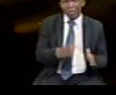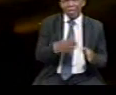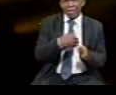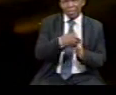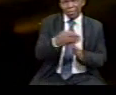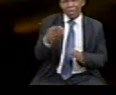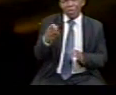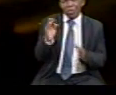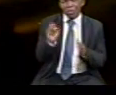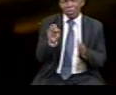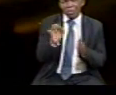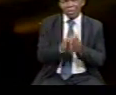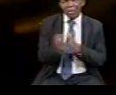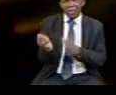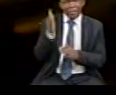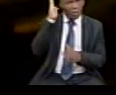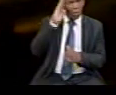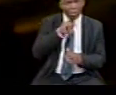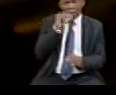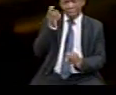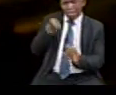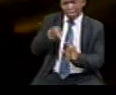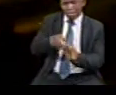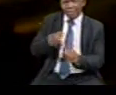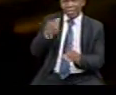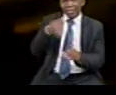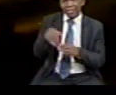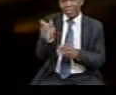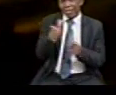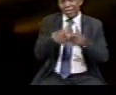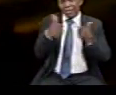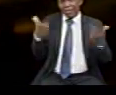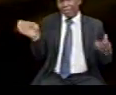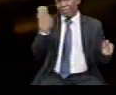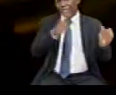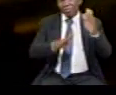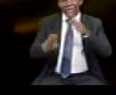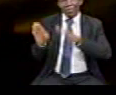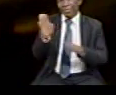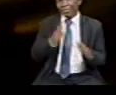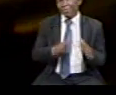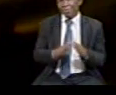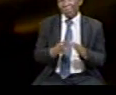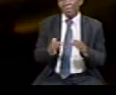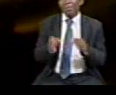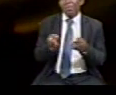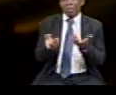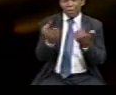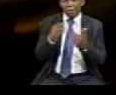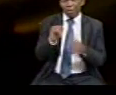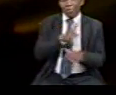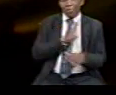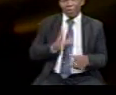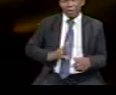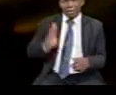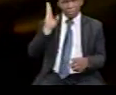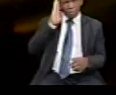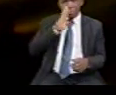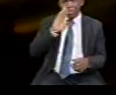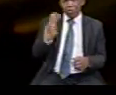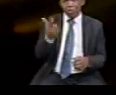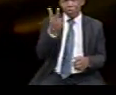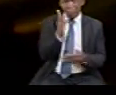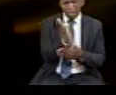great tribulation. They will not partake in the great tribulation. That the coming of the Christ will be in two phases. One, he